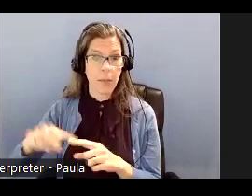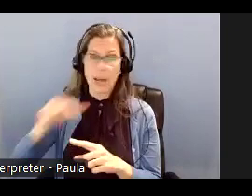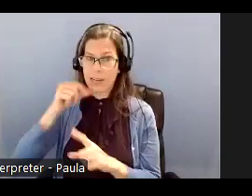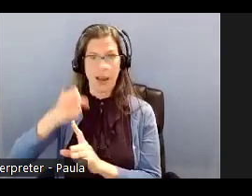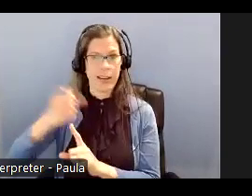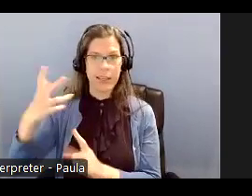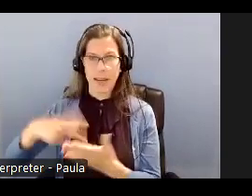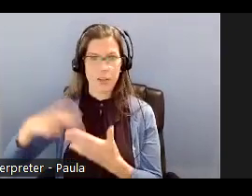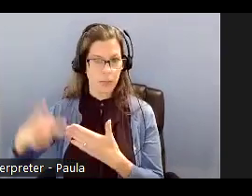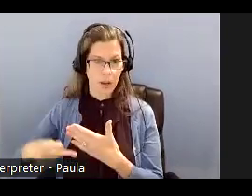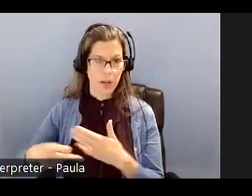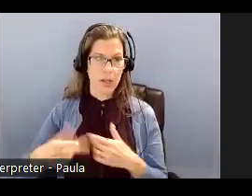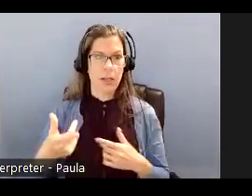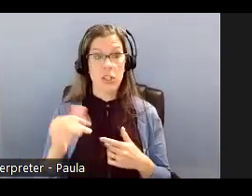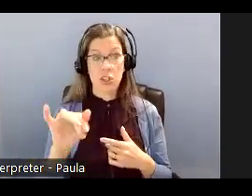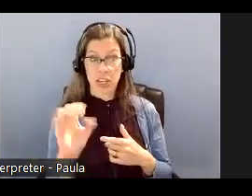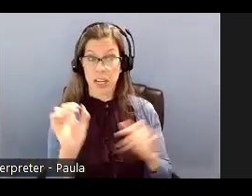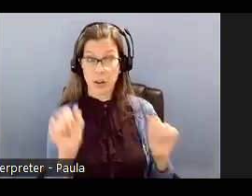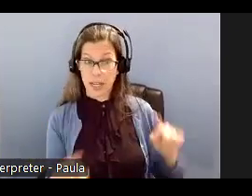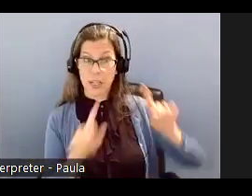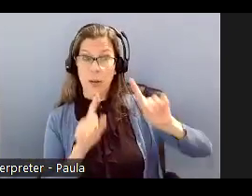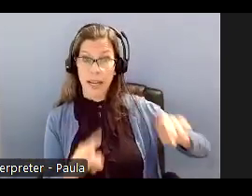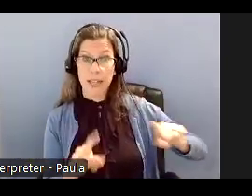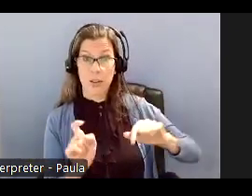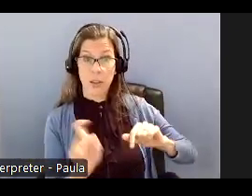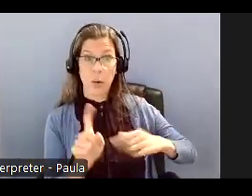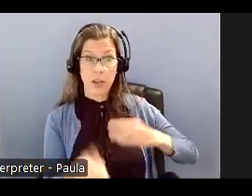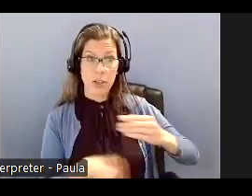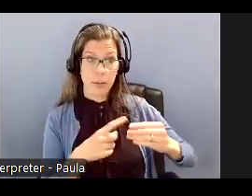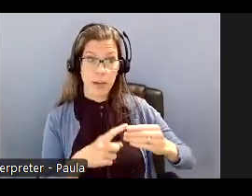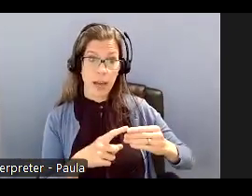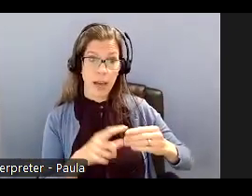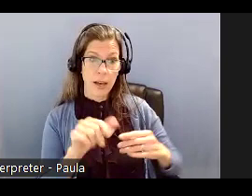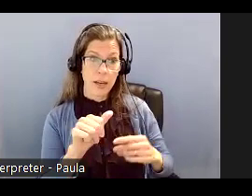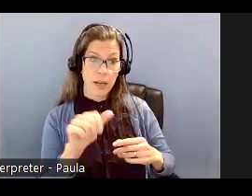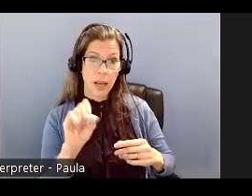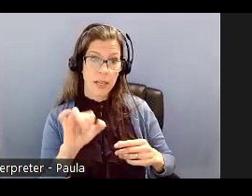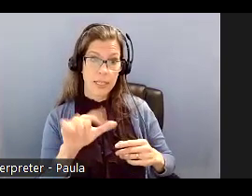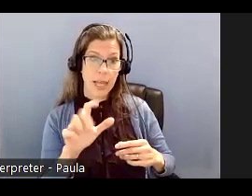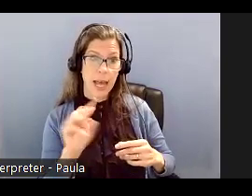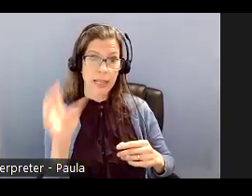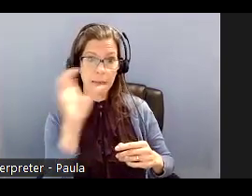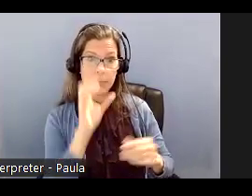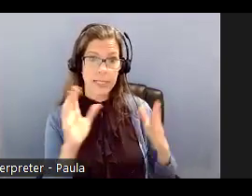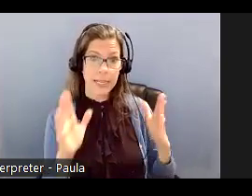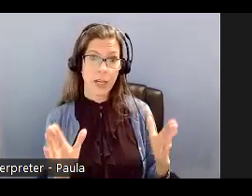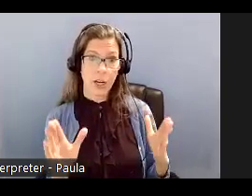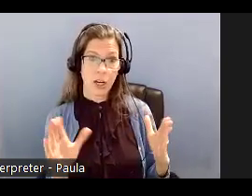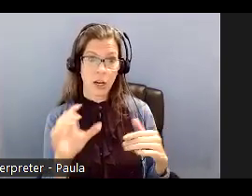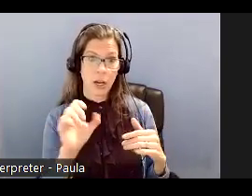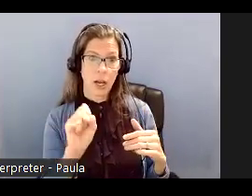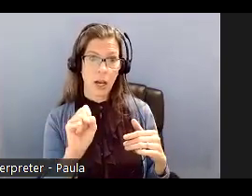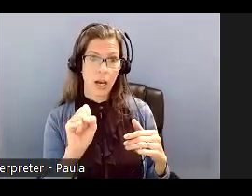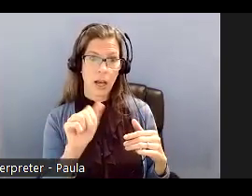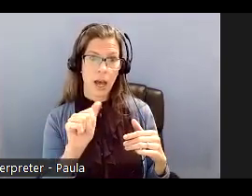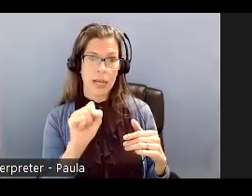program. Giovanni, are you able to answer the question on asylees, whether they're approved asylee or their asylum